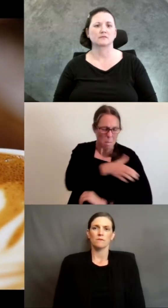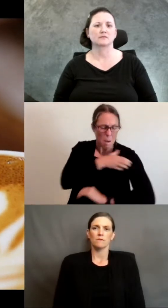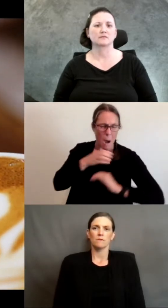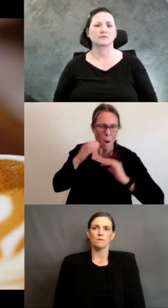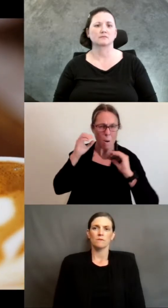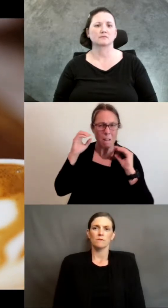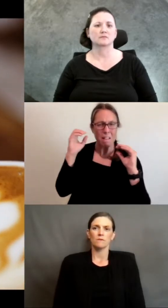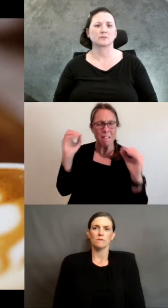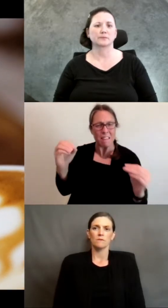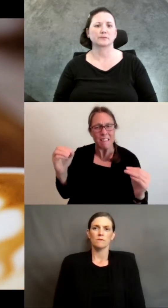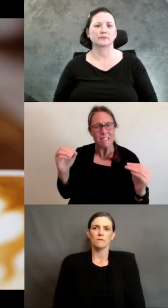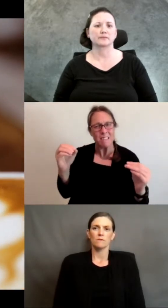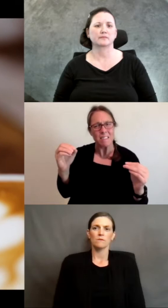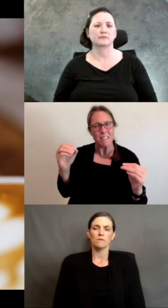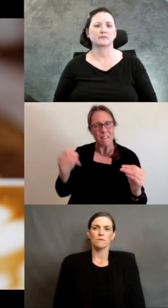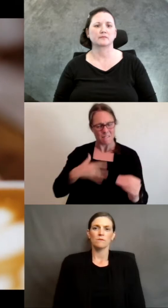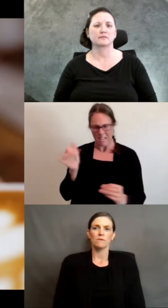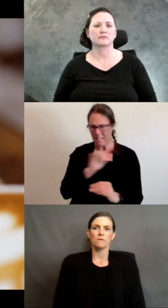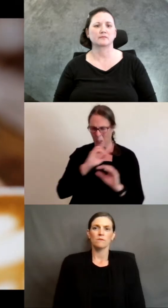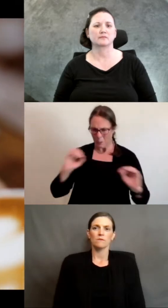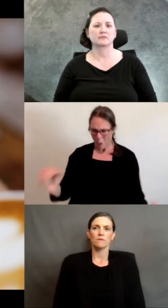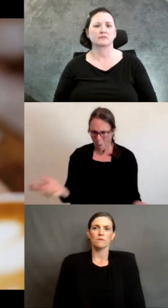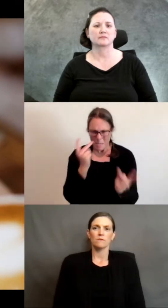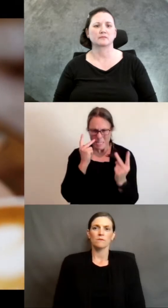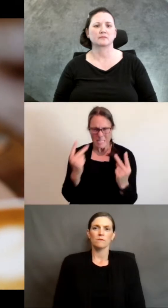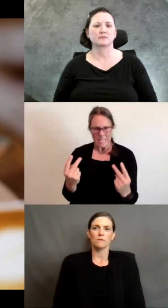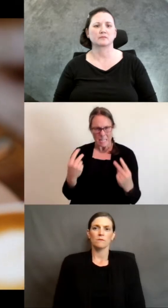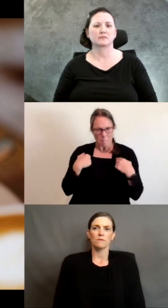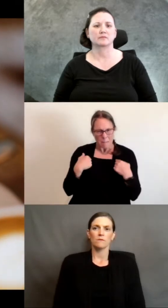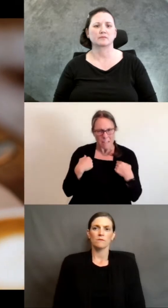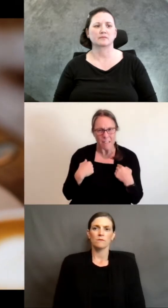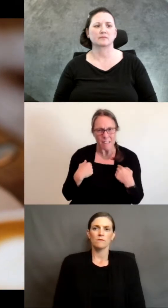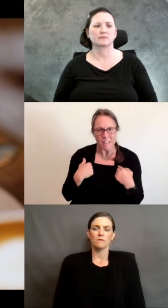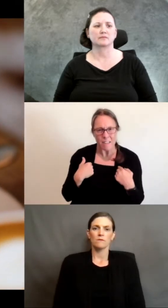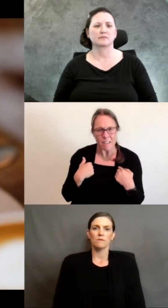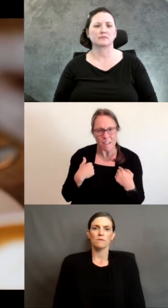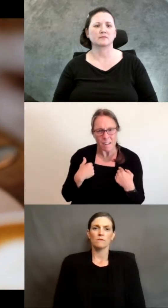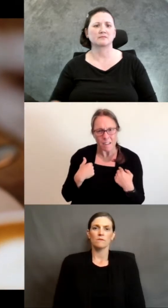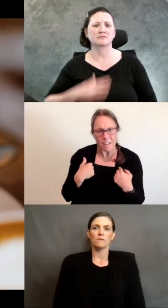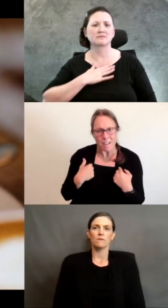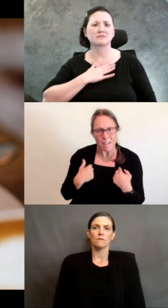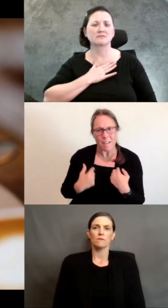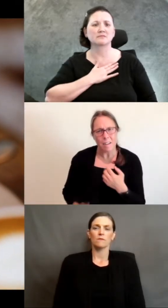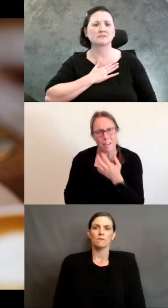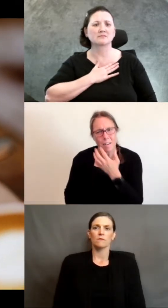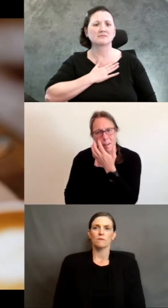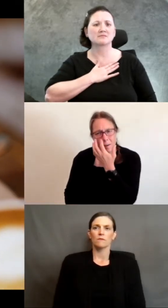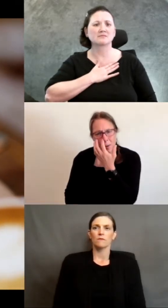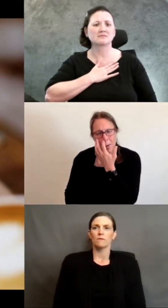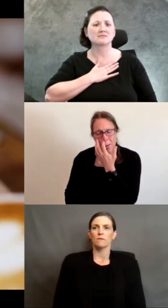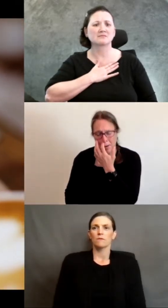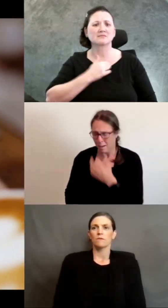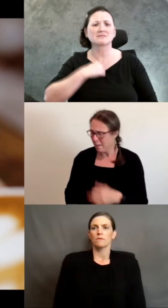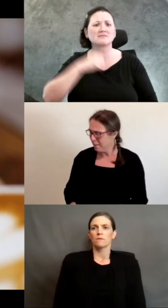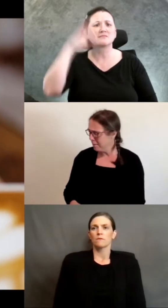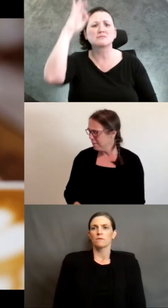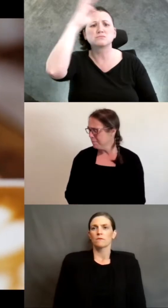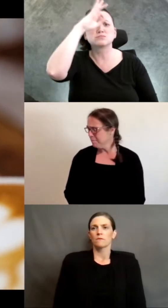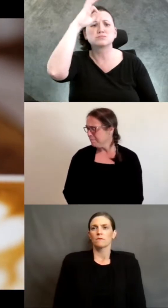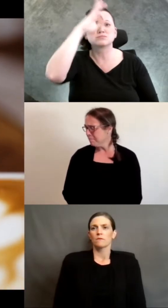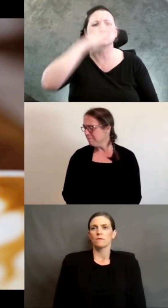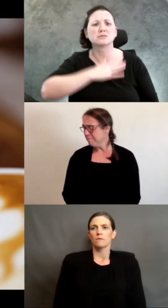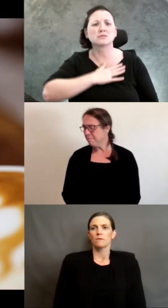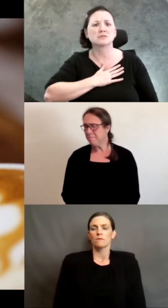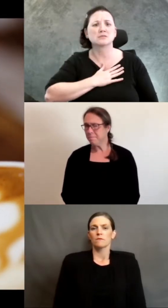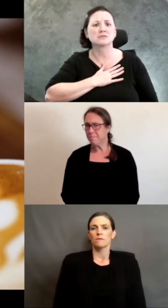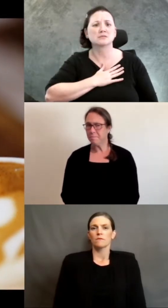so invisible? Oh dear, I had no idea. Hope goes to